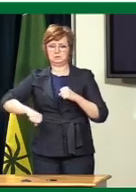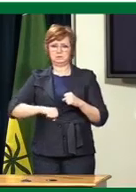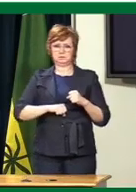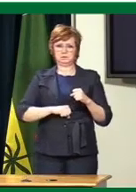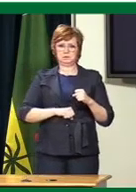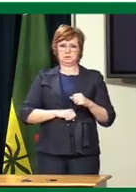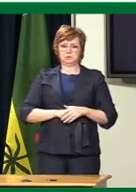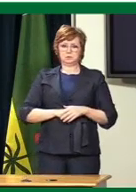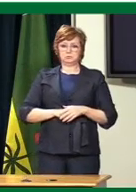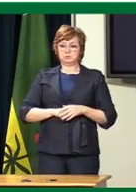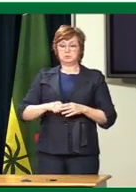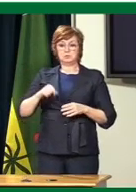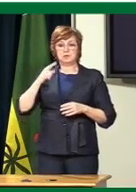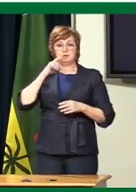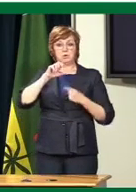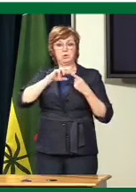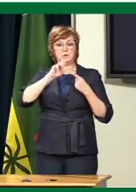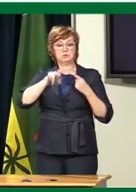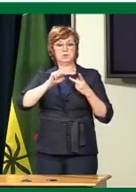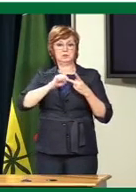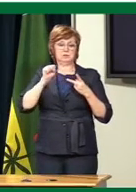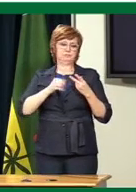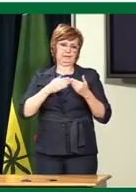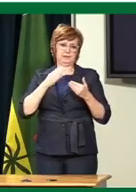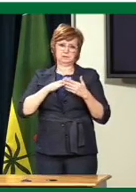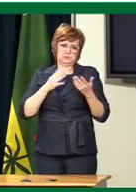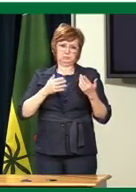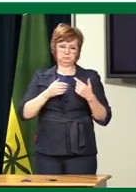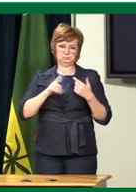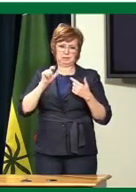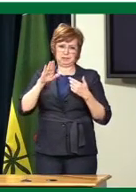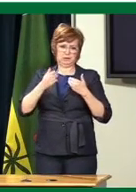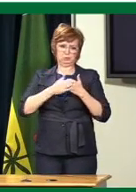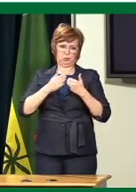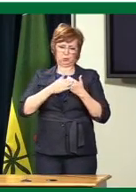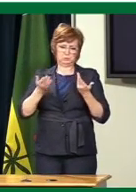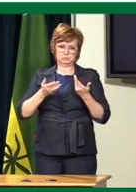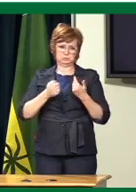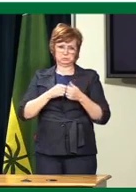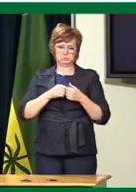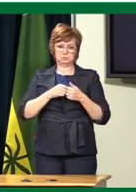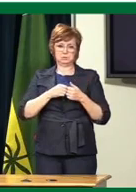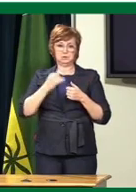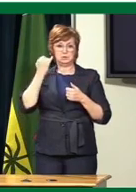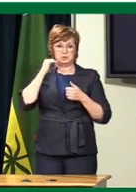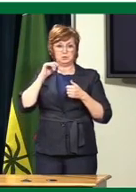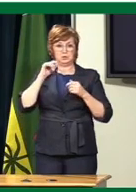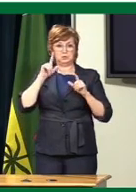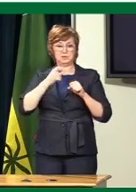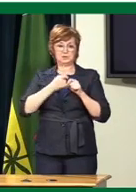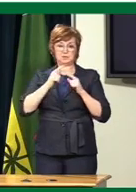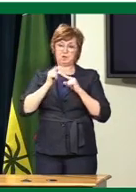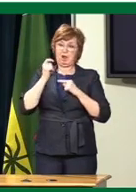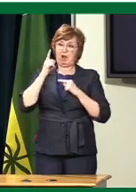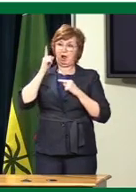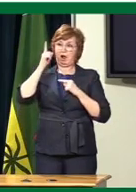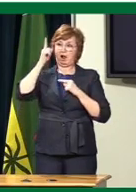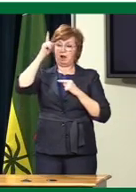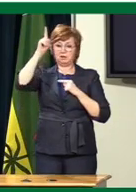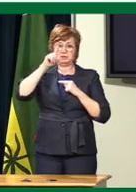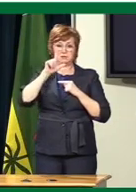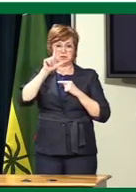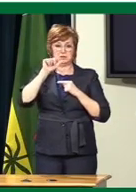frames in, for example, Saskatoon and Regina, where we can transport the swabs to the larger centers very quickly. But if the test swab is coming from La Loche